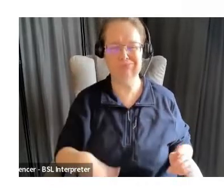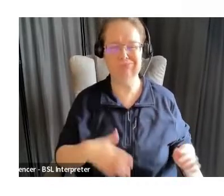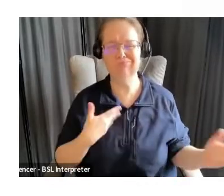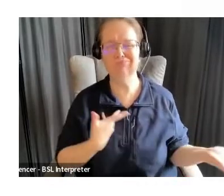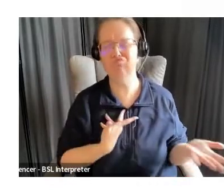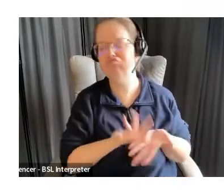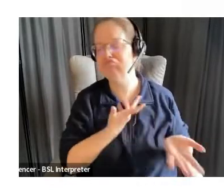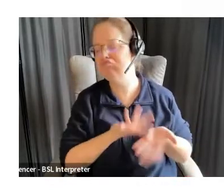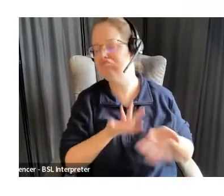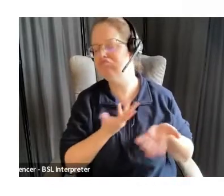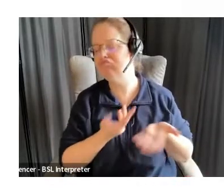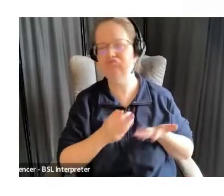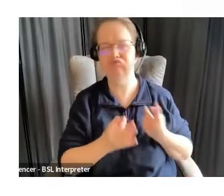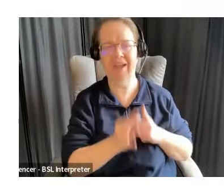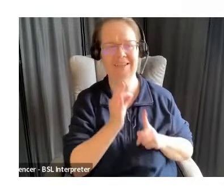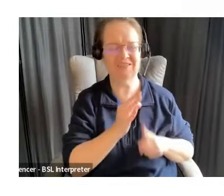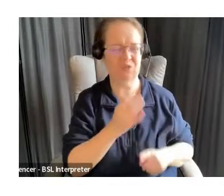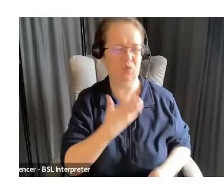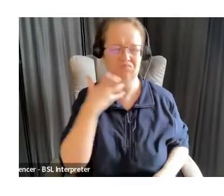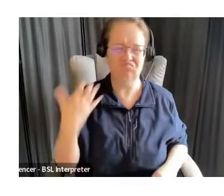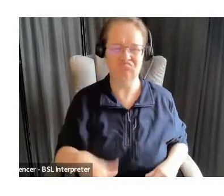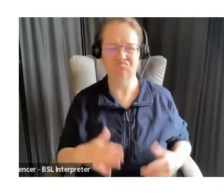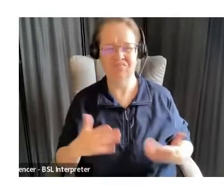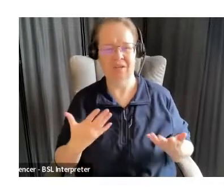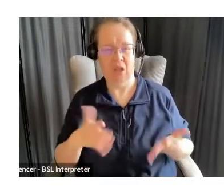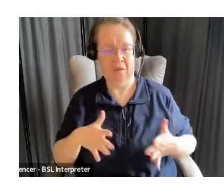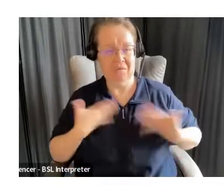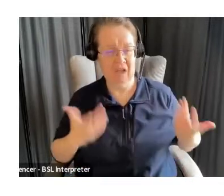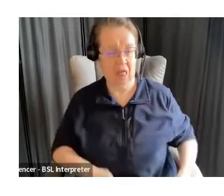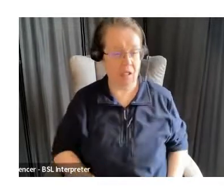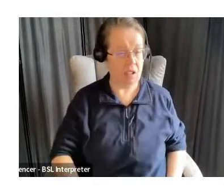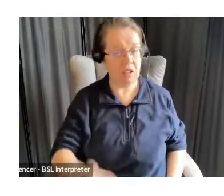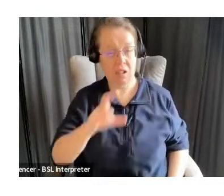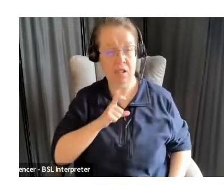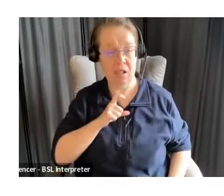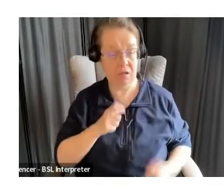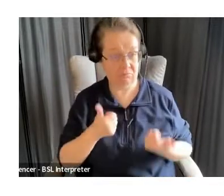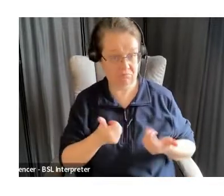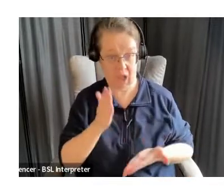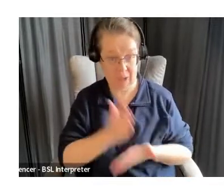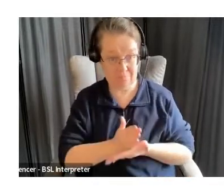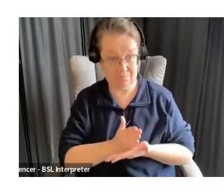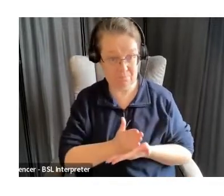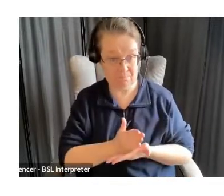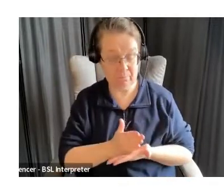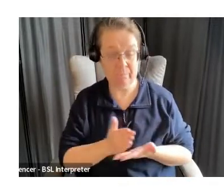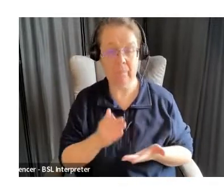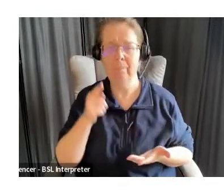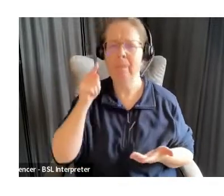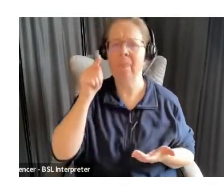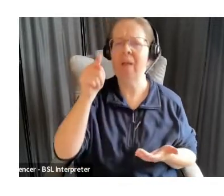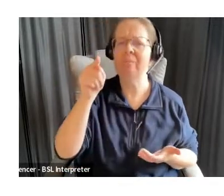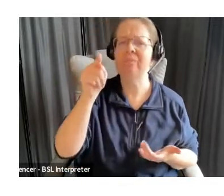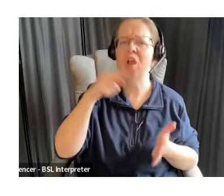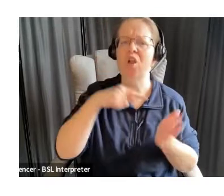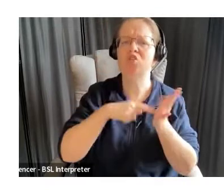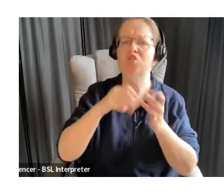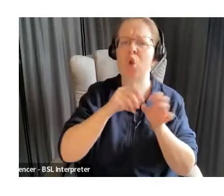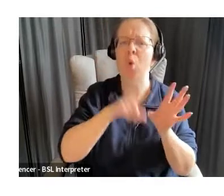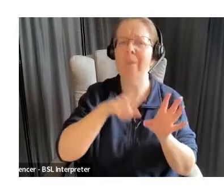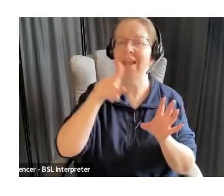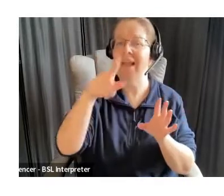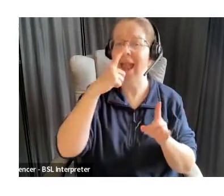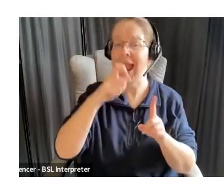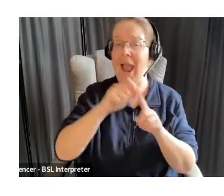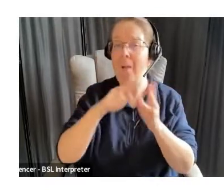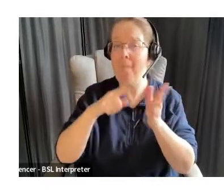interview? Based on how you're feeling right now in your mind, in your mindset. Toby, do you think that we could run this poll